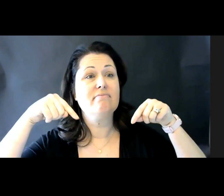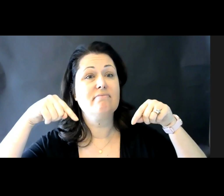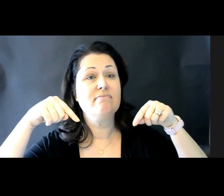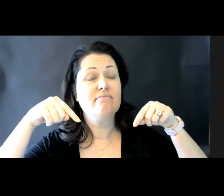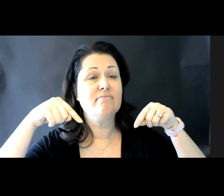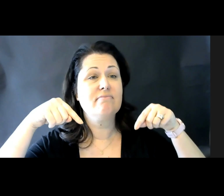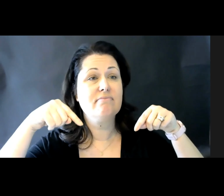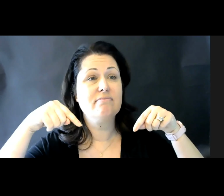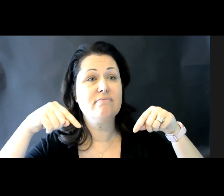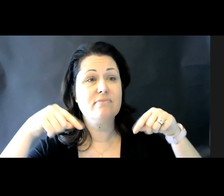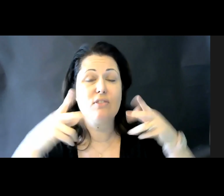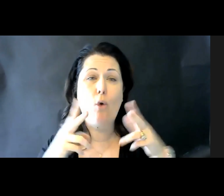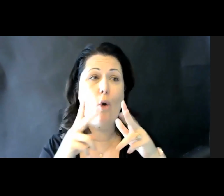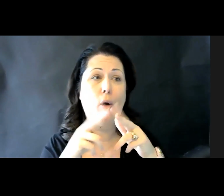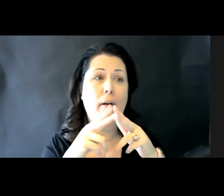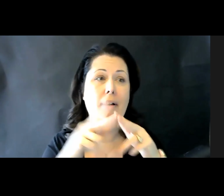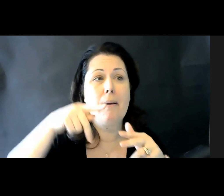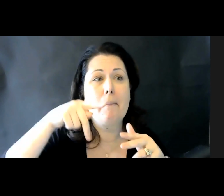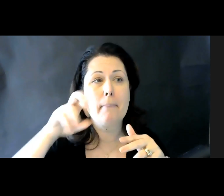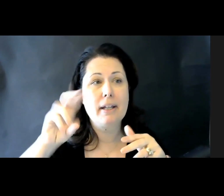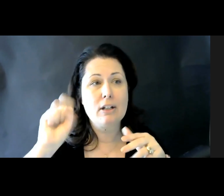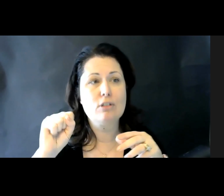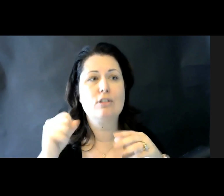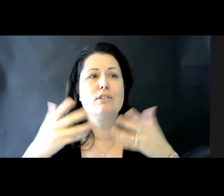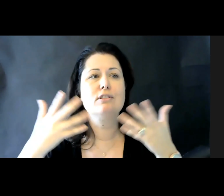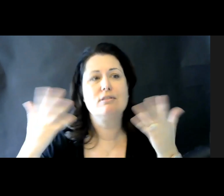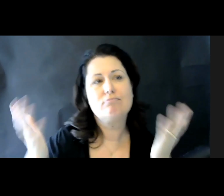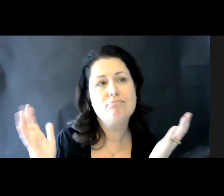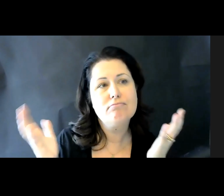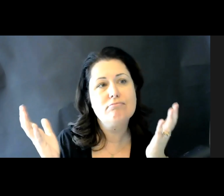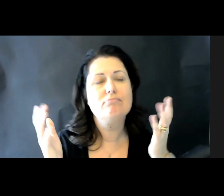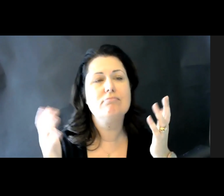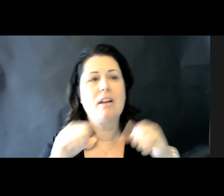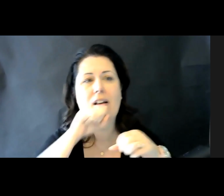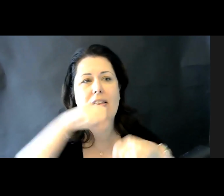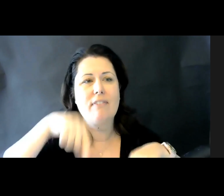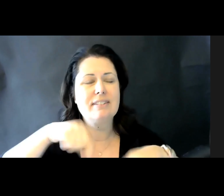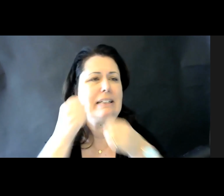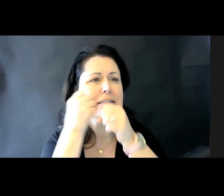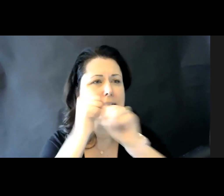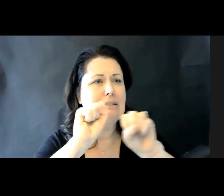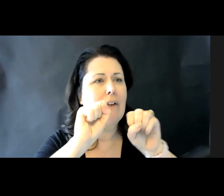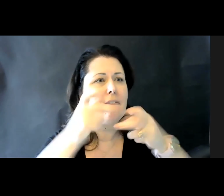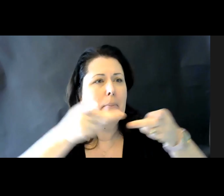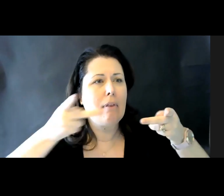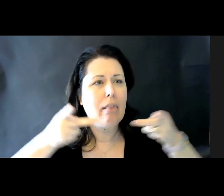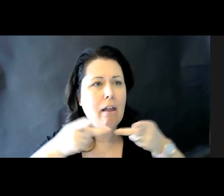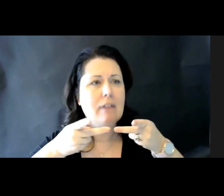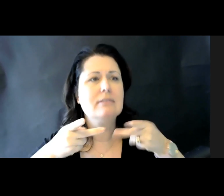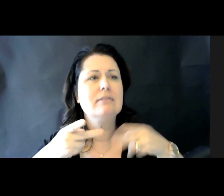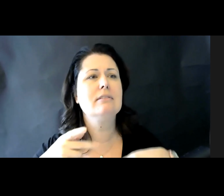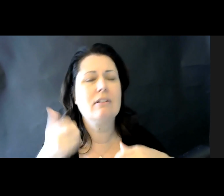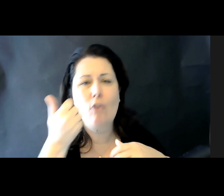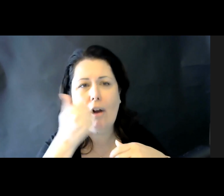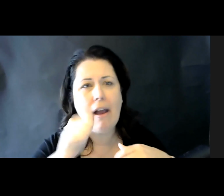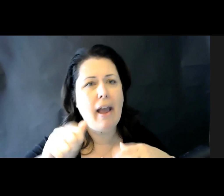the peers to come and hang out. One of the things I love best about this place is that it's a safe space for anyone who wants to come